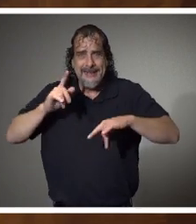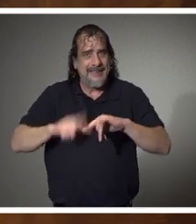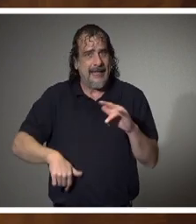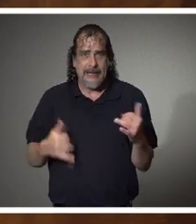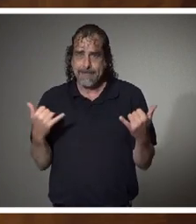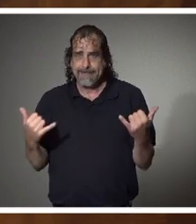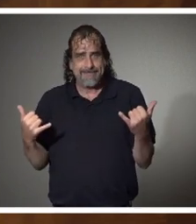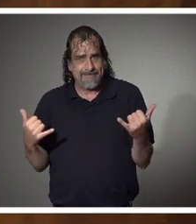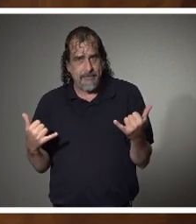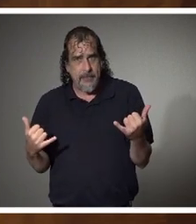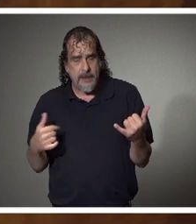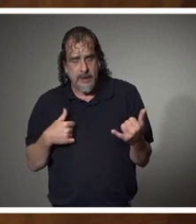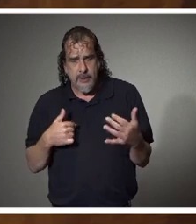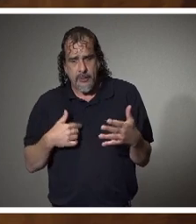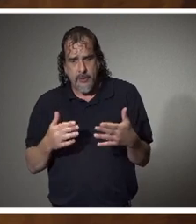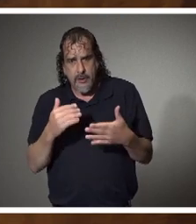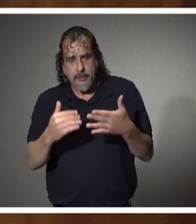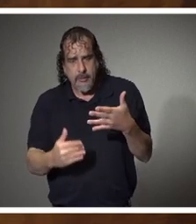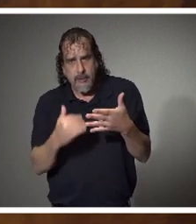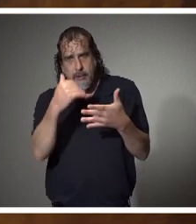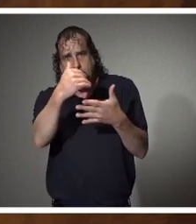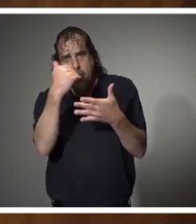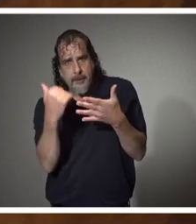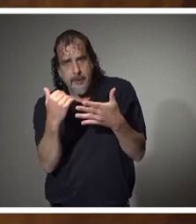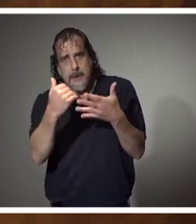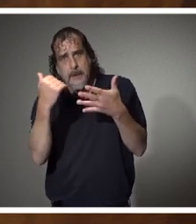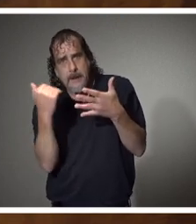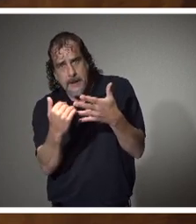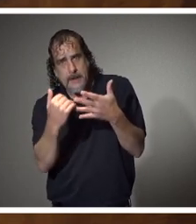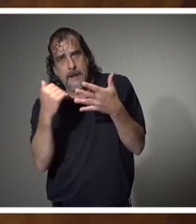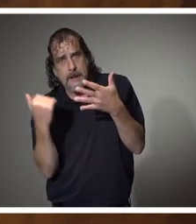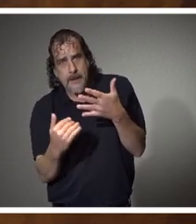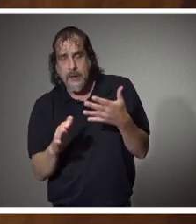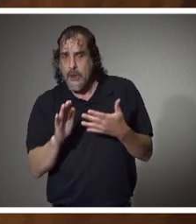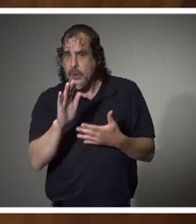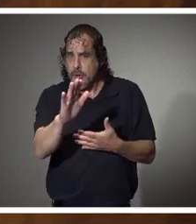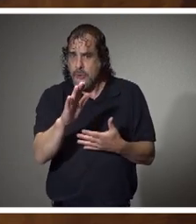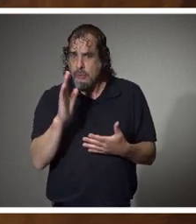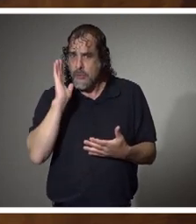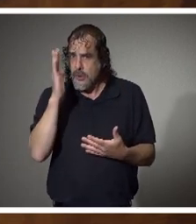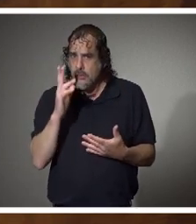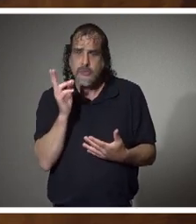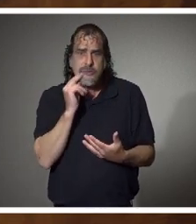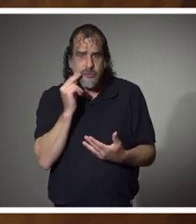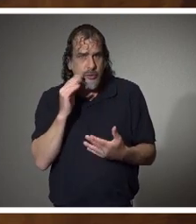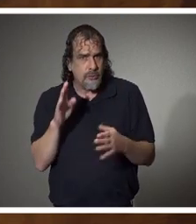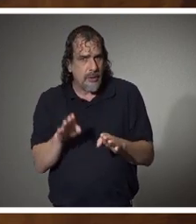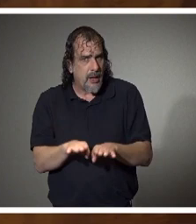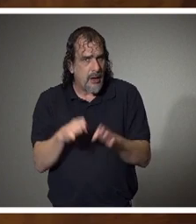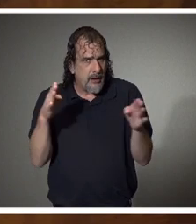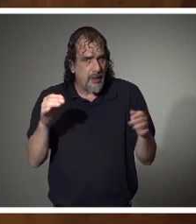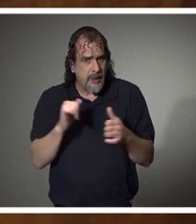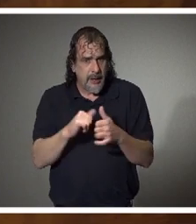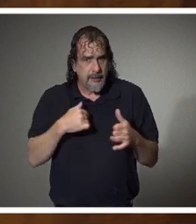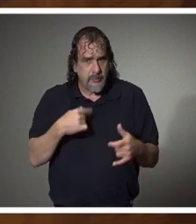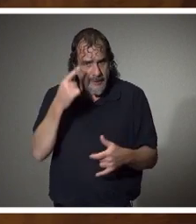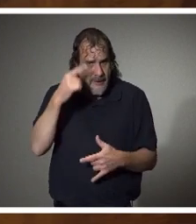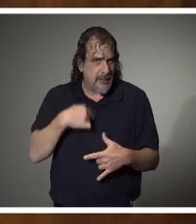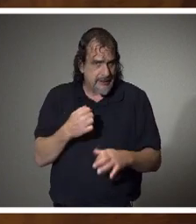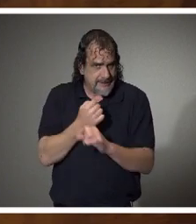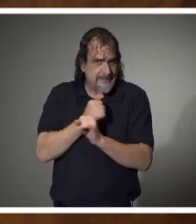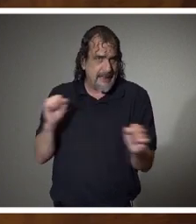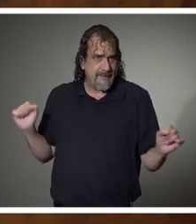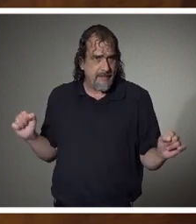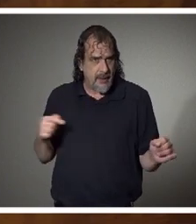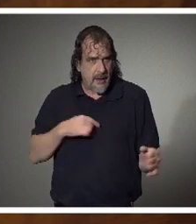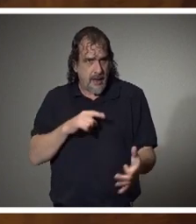there's one step of gradual reopening. Your day will come as soon as it is safe,